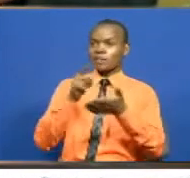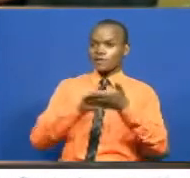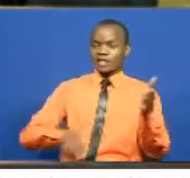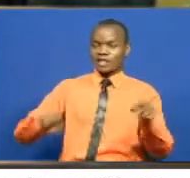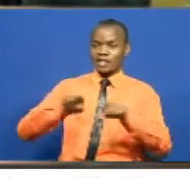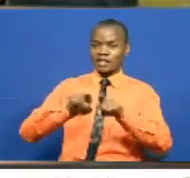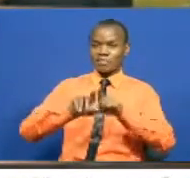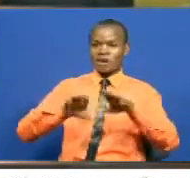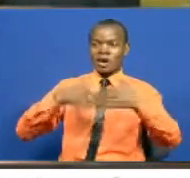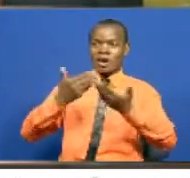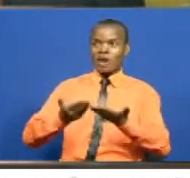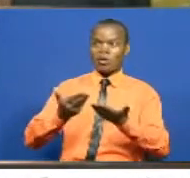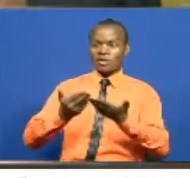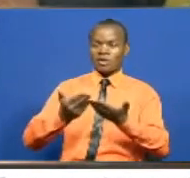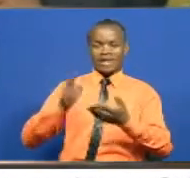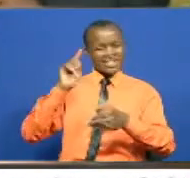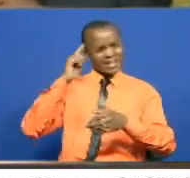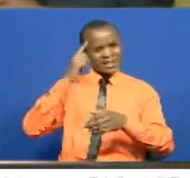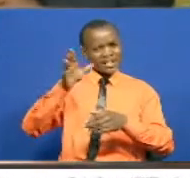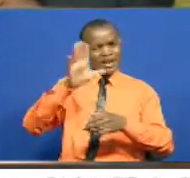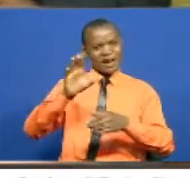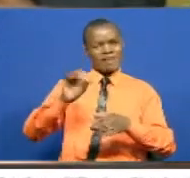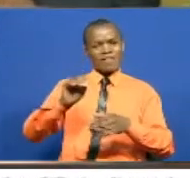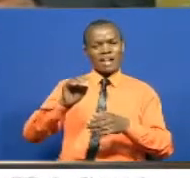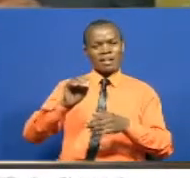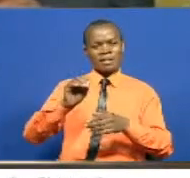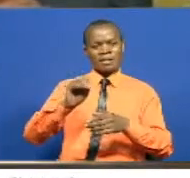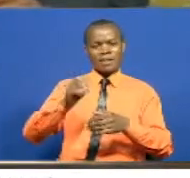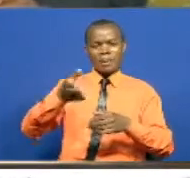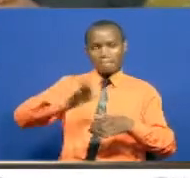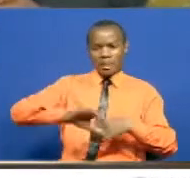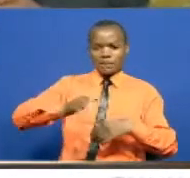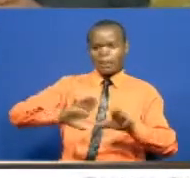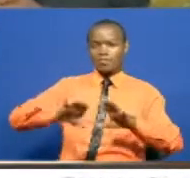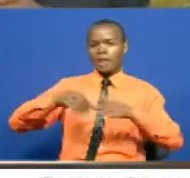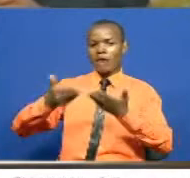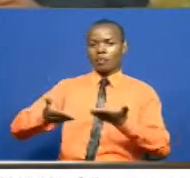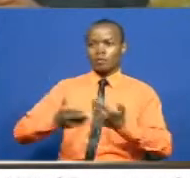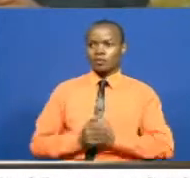on basketball on the African continent.